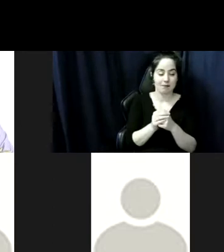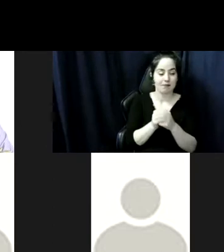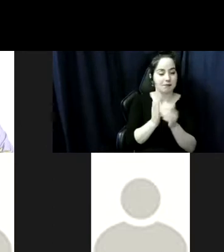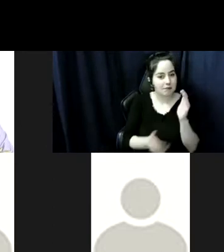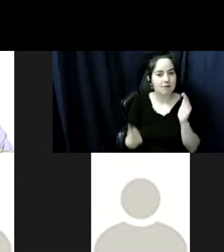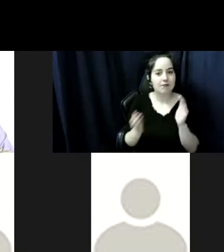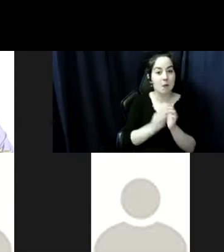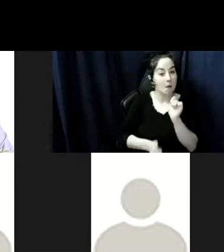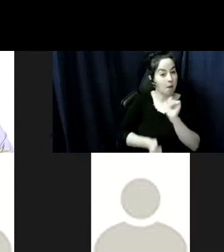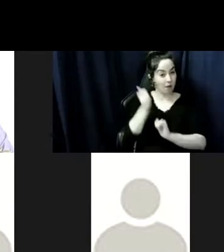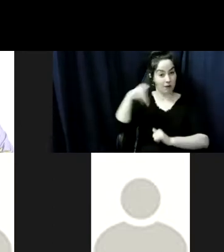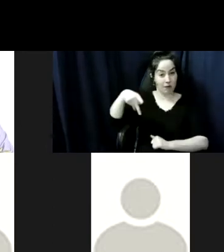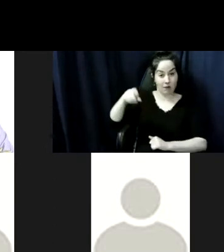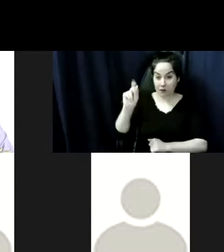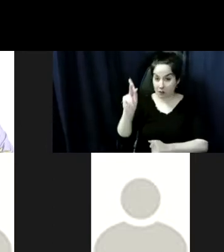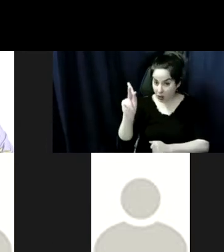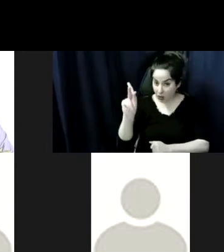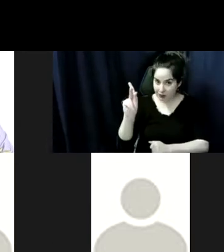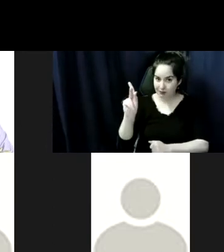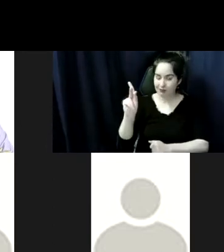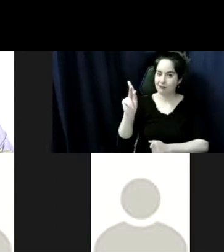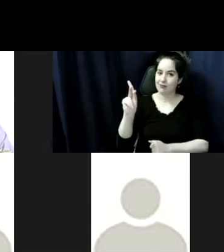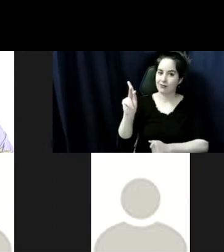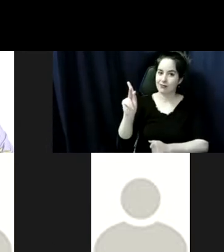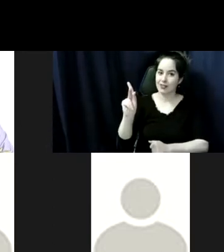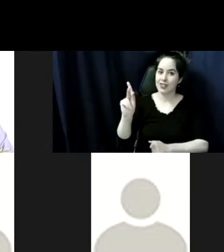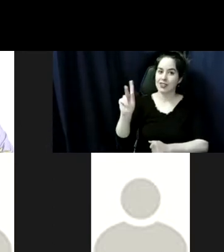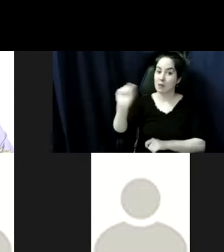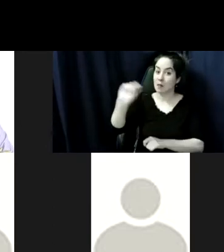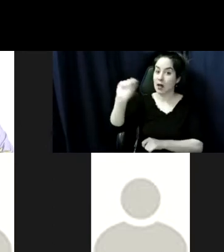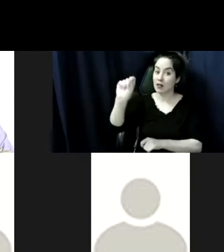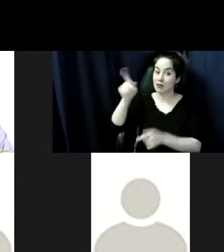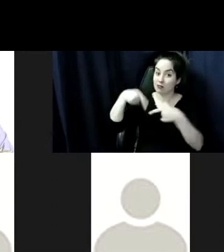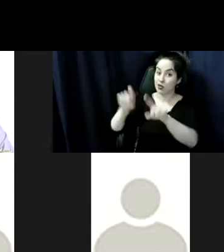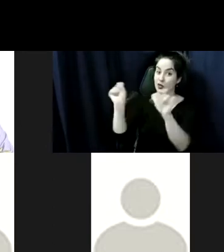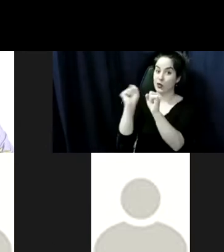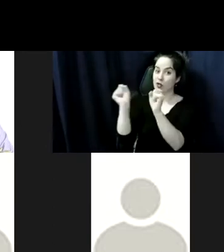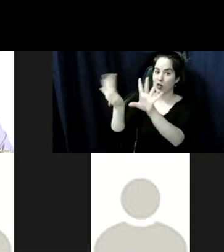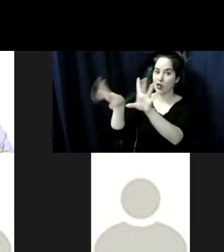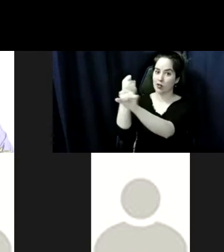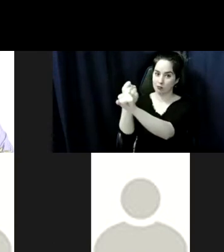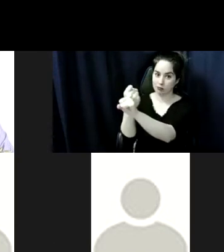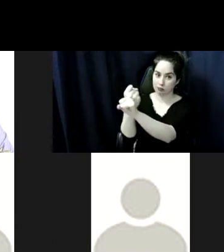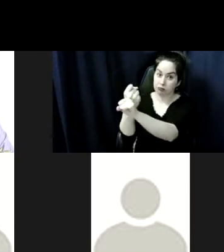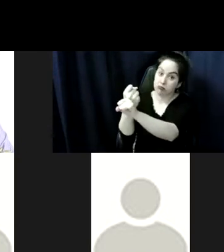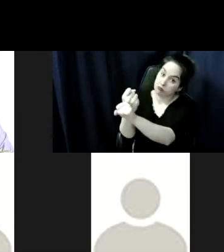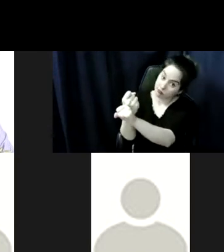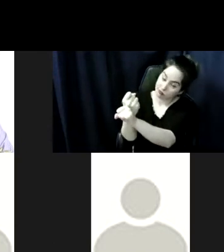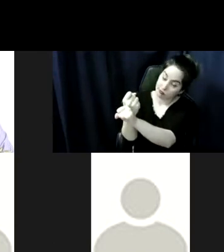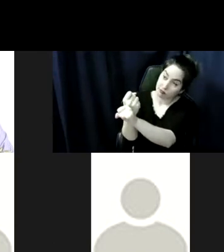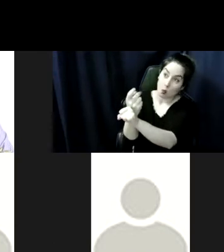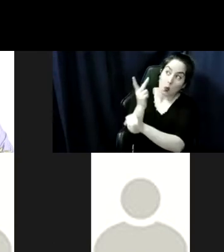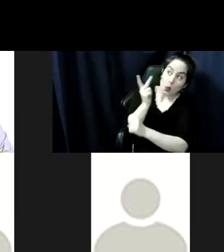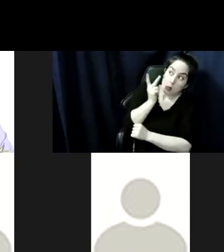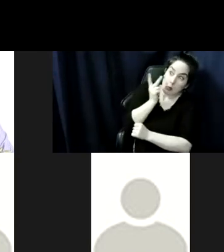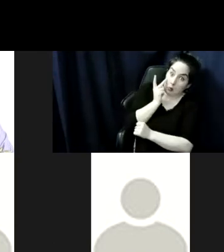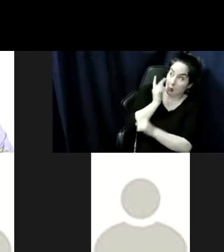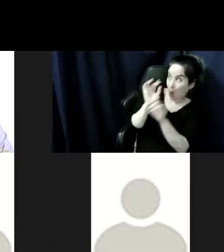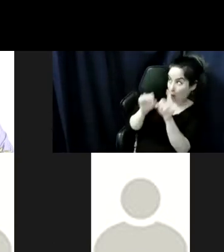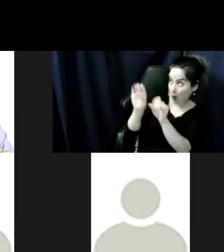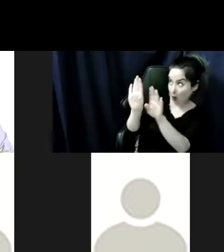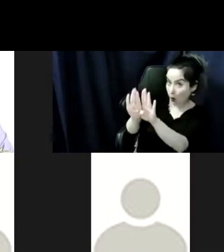city, they stop opening the bathrooms in the winter time. We can try to see if they'll open the bathrooms for